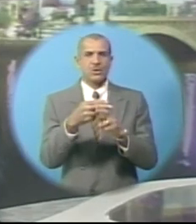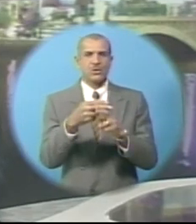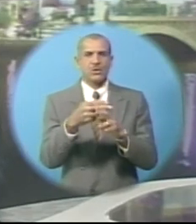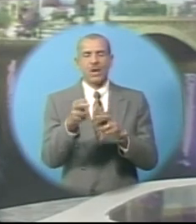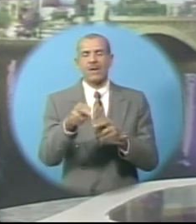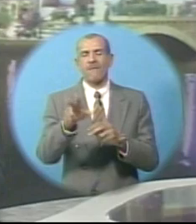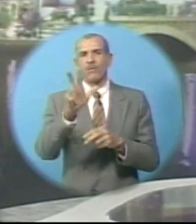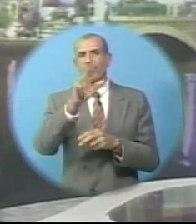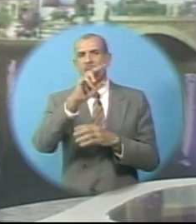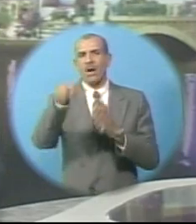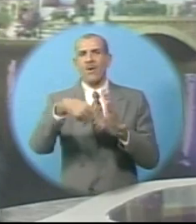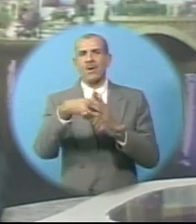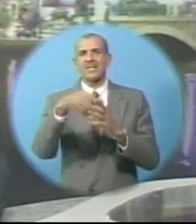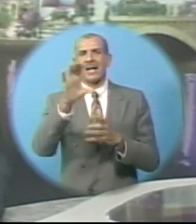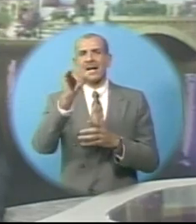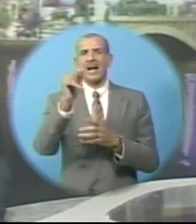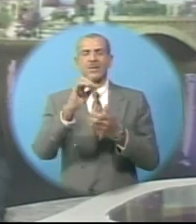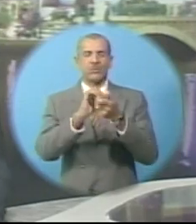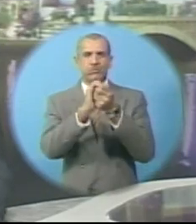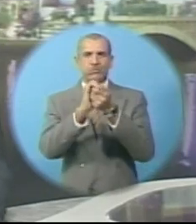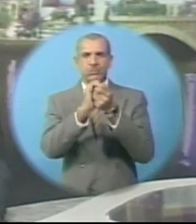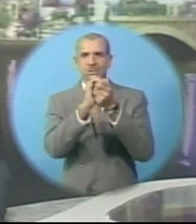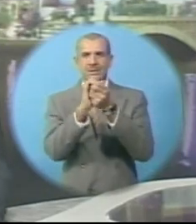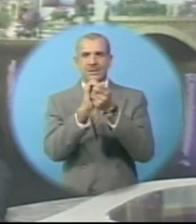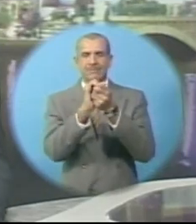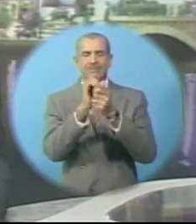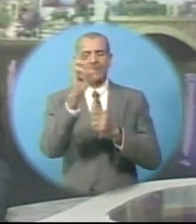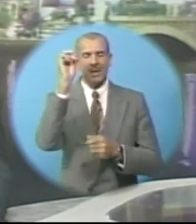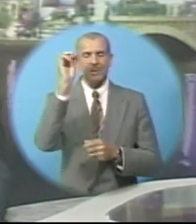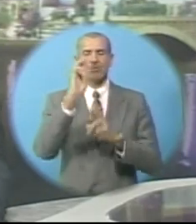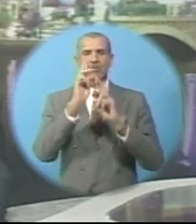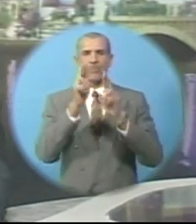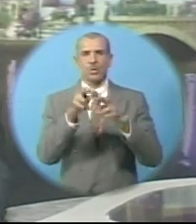with Carlton coming out on top. CBC's Mark Seal reports.